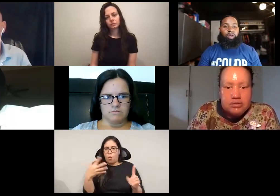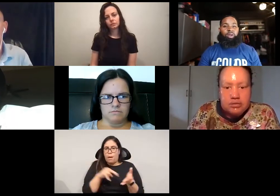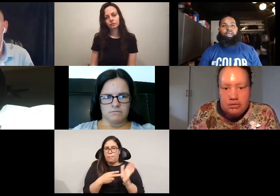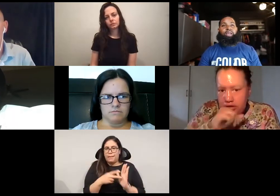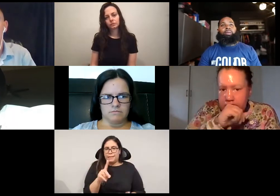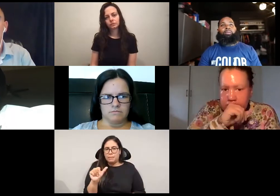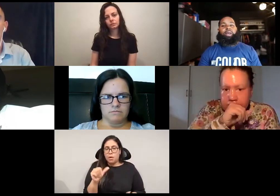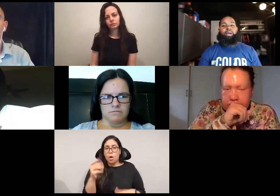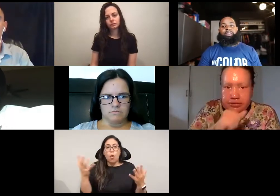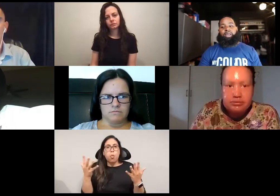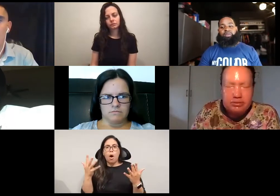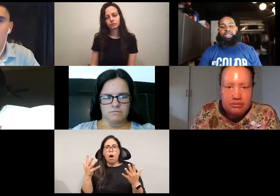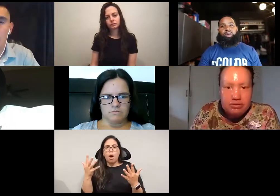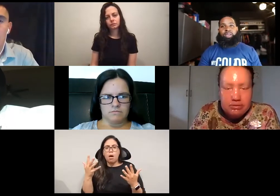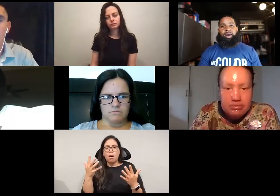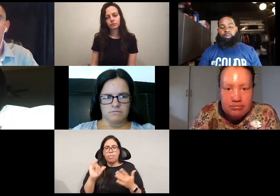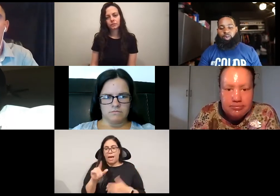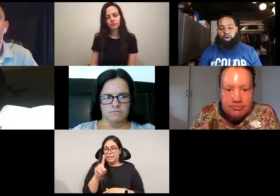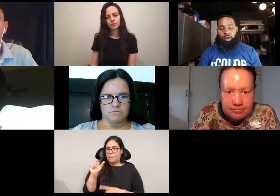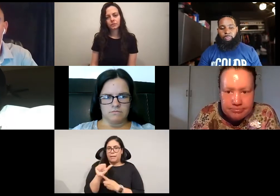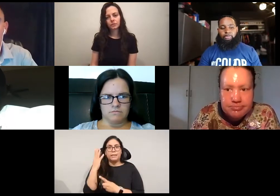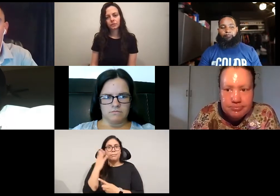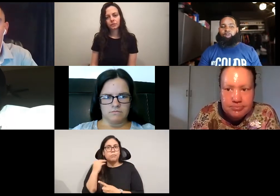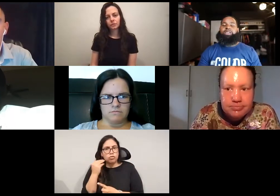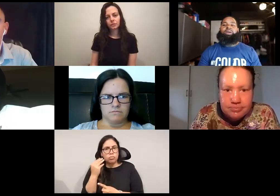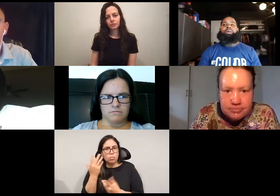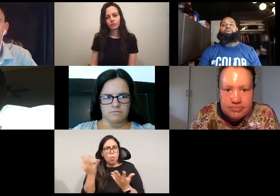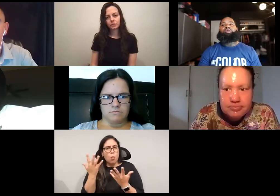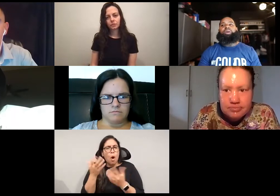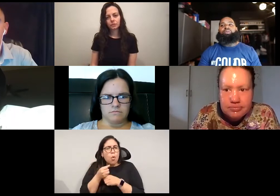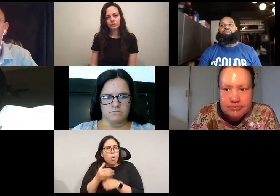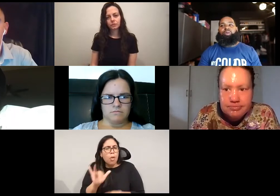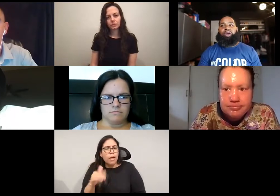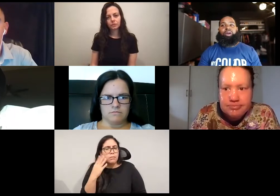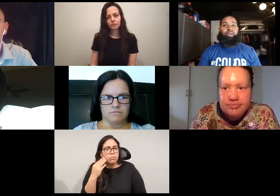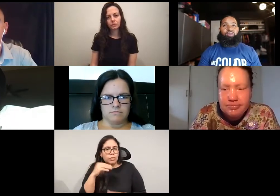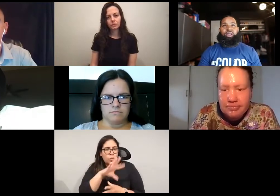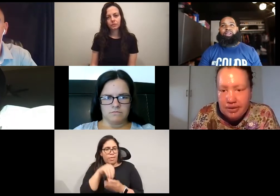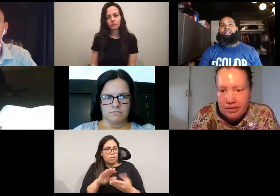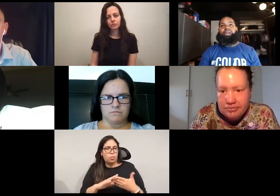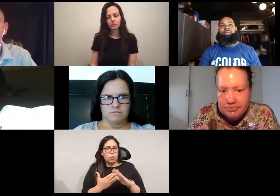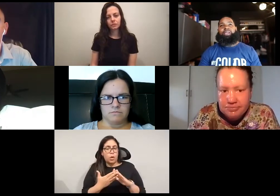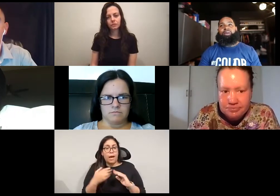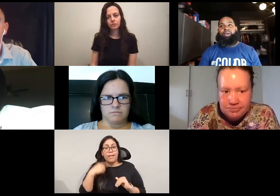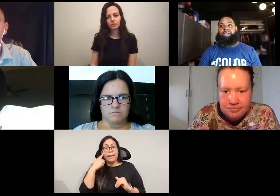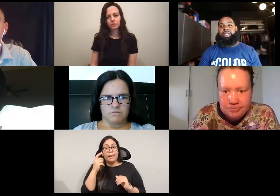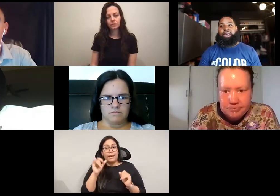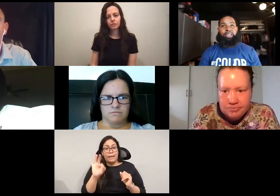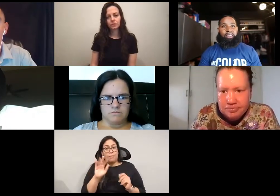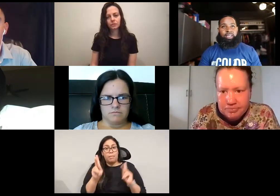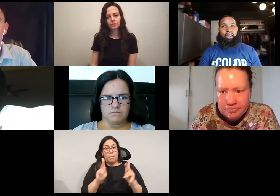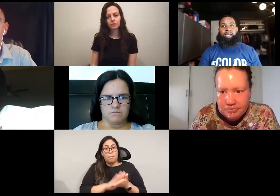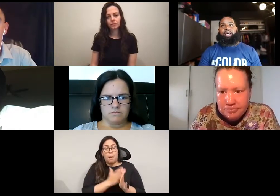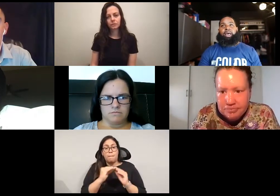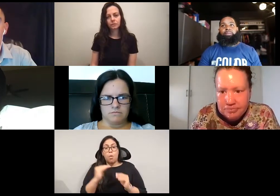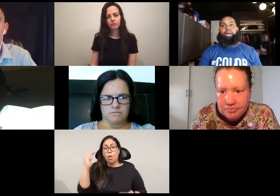the community. Because if that's pushed out more, then some people will be more aware of what disability